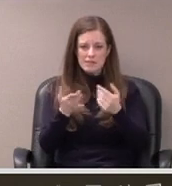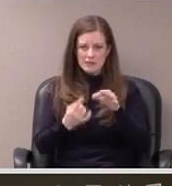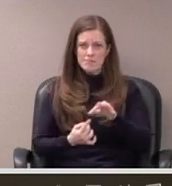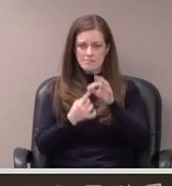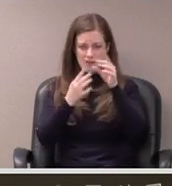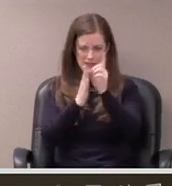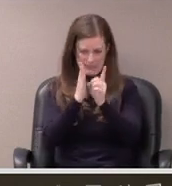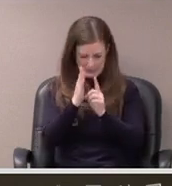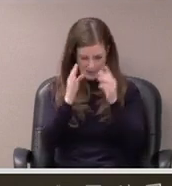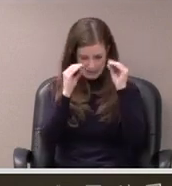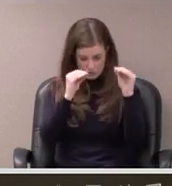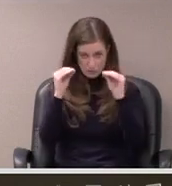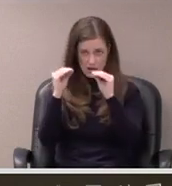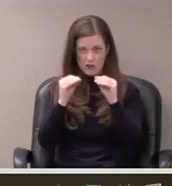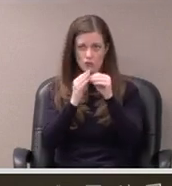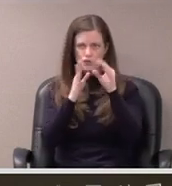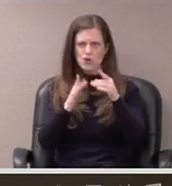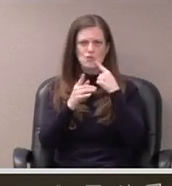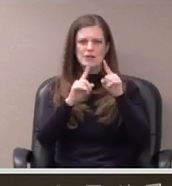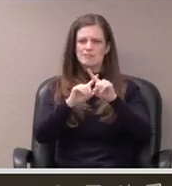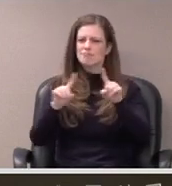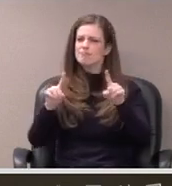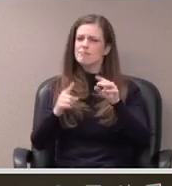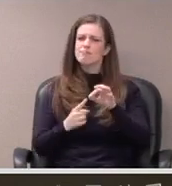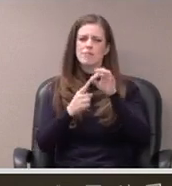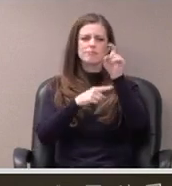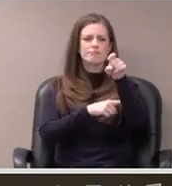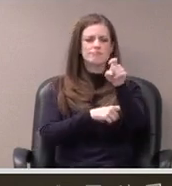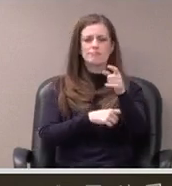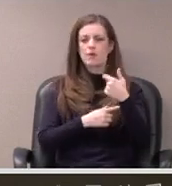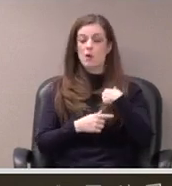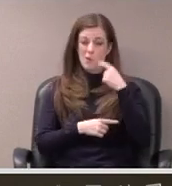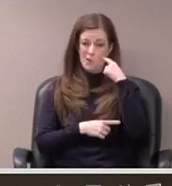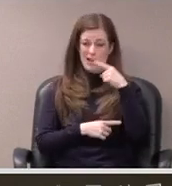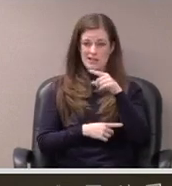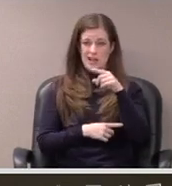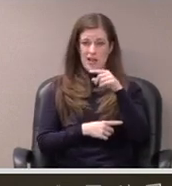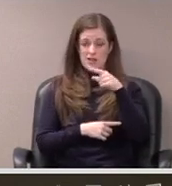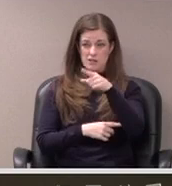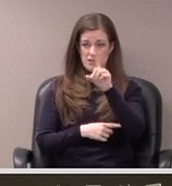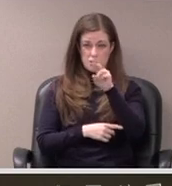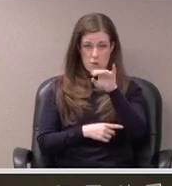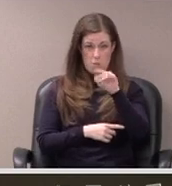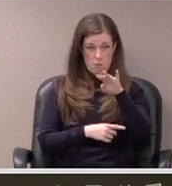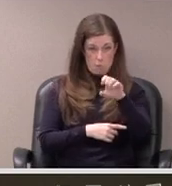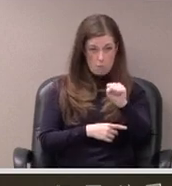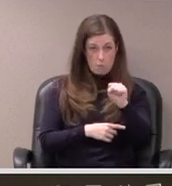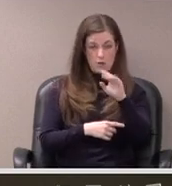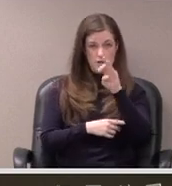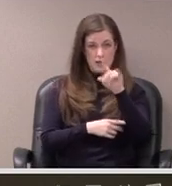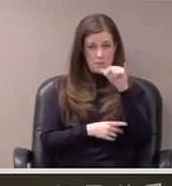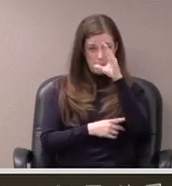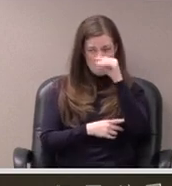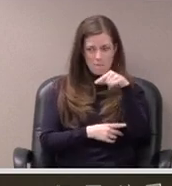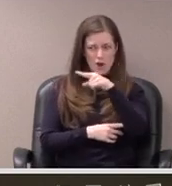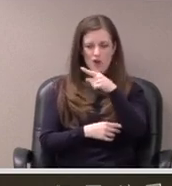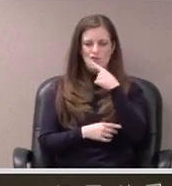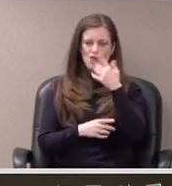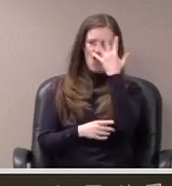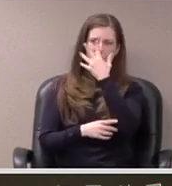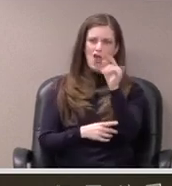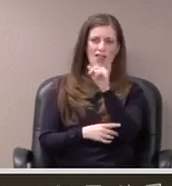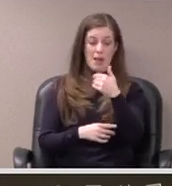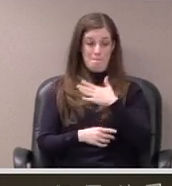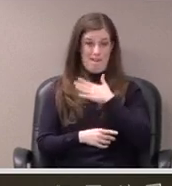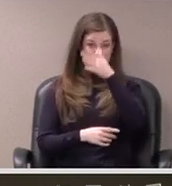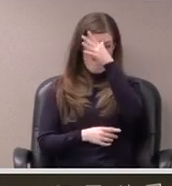designed instruction to students with different special needs. When I saw that Du Bois Academy was going to feature a curriculum that featured young men who looked like my father,